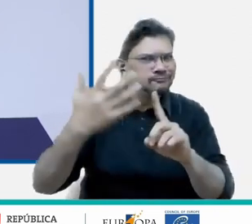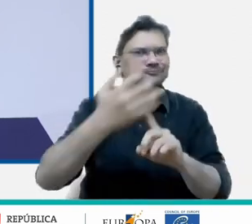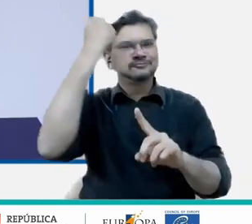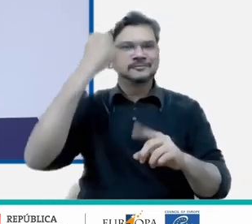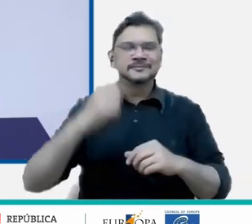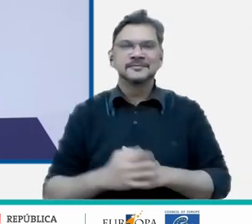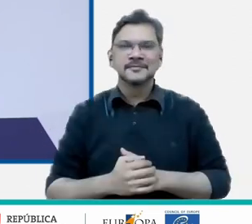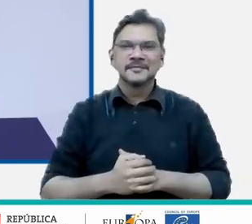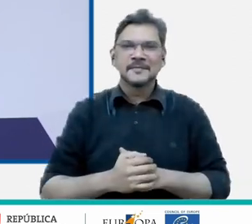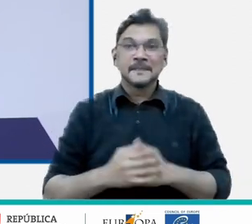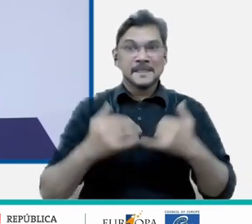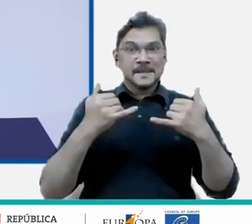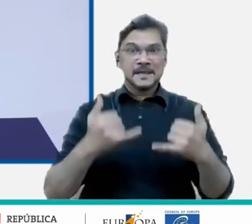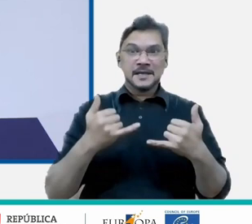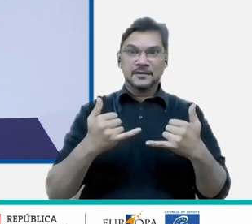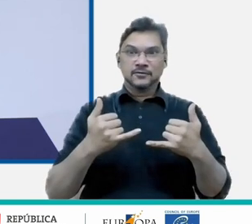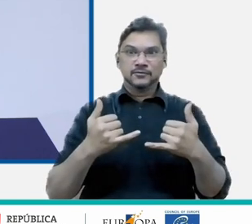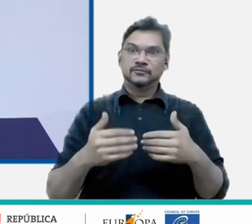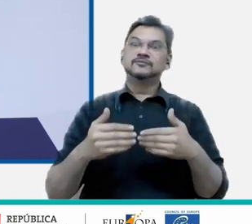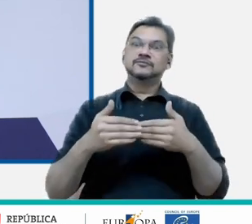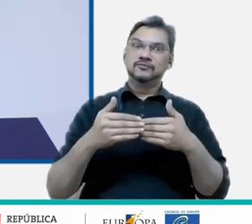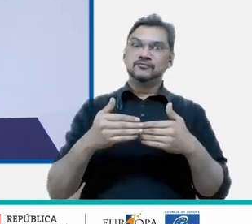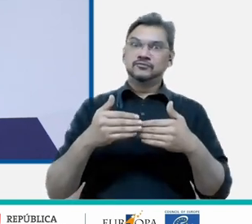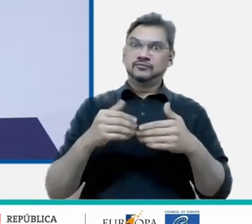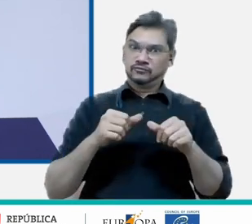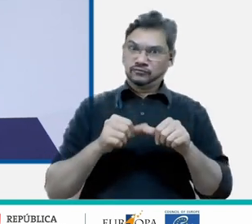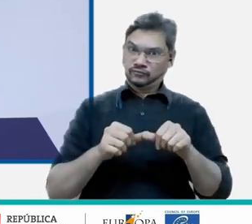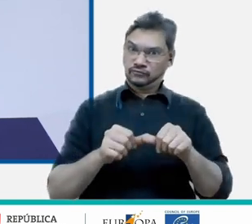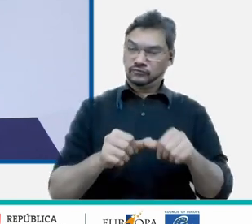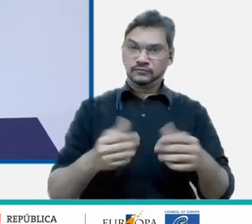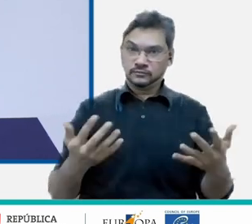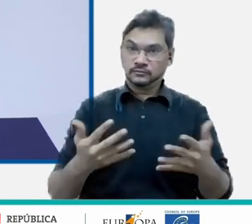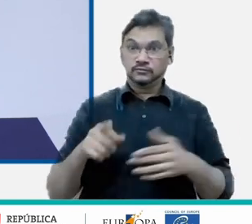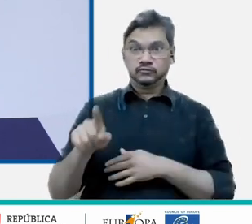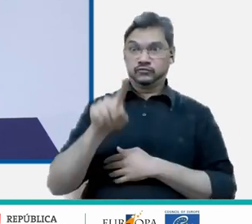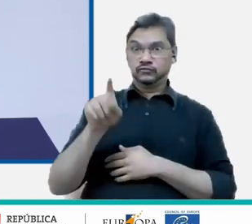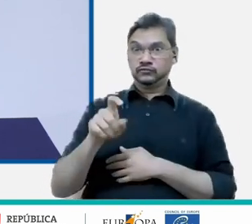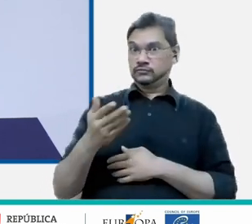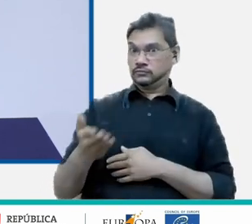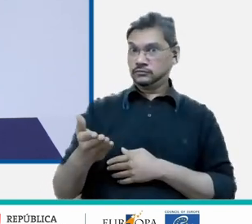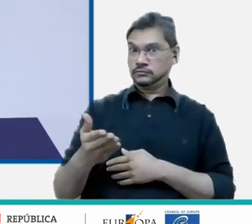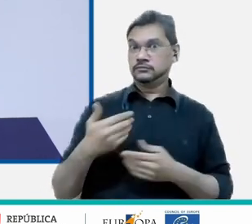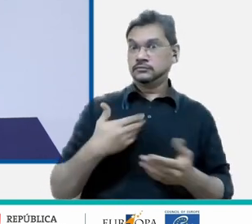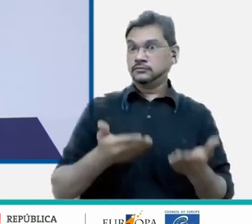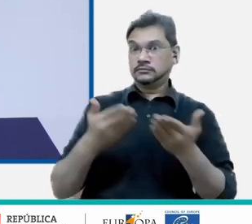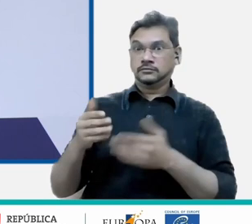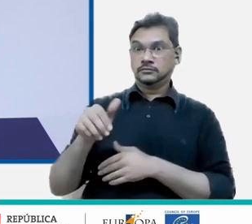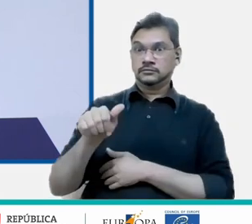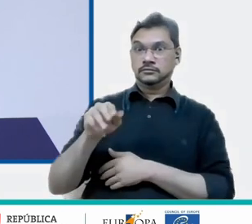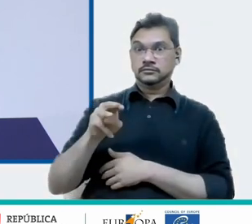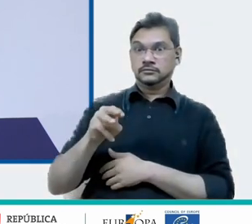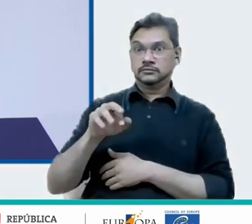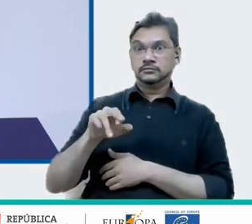it's time for me to put a question to Mr. Amirkan